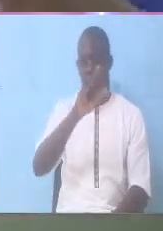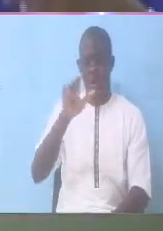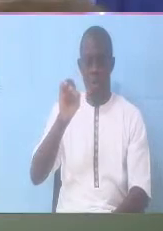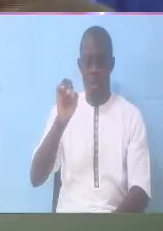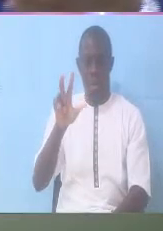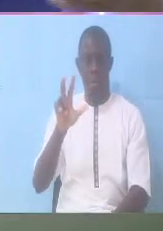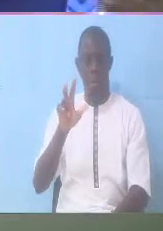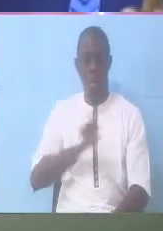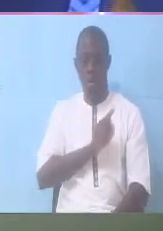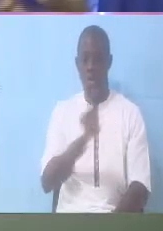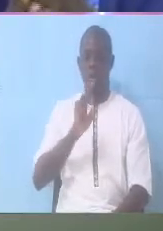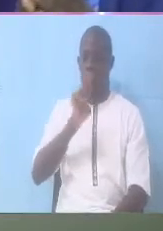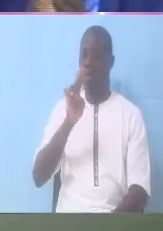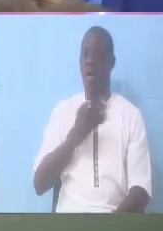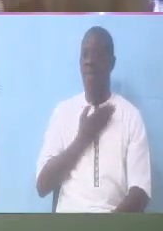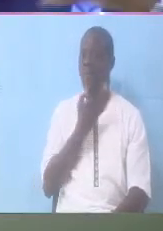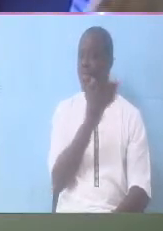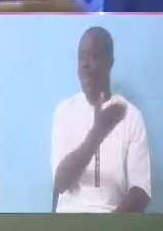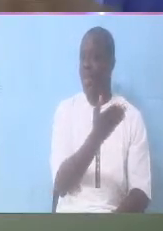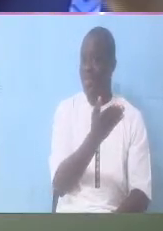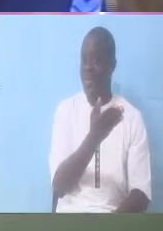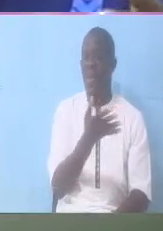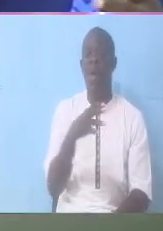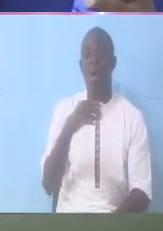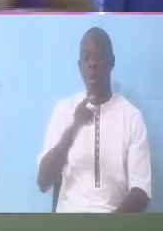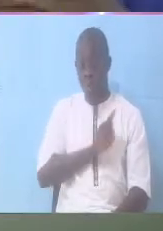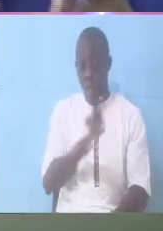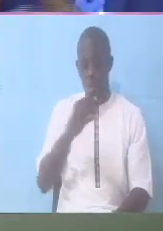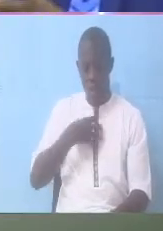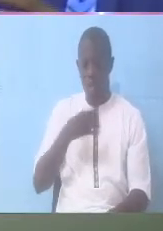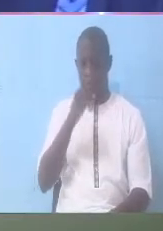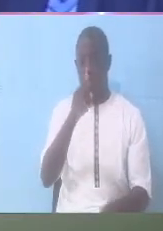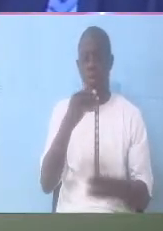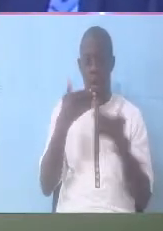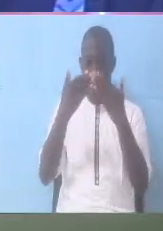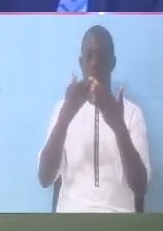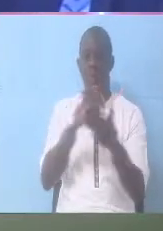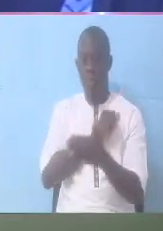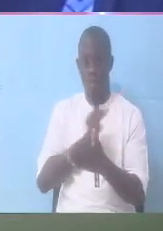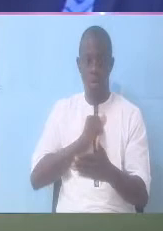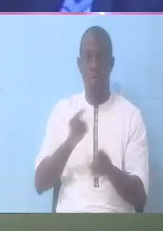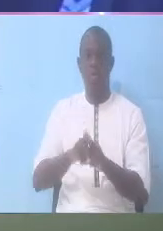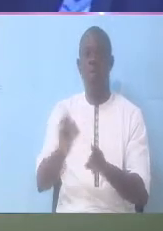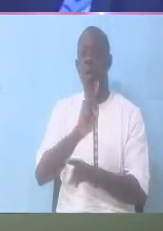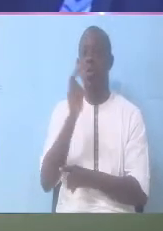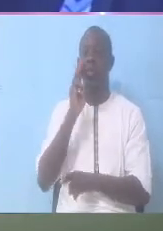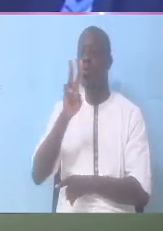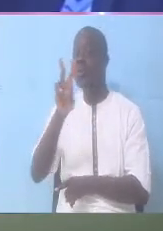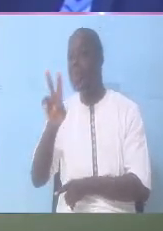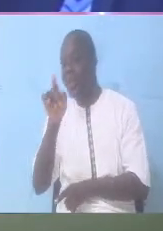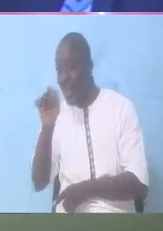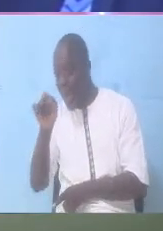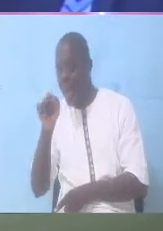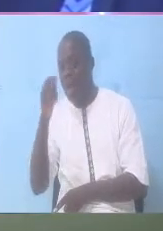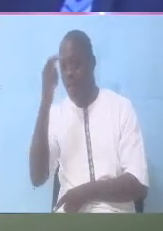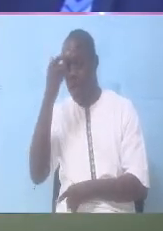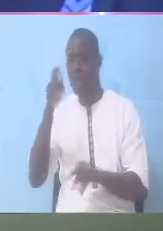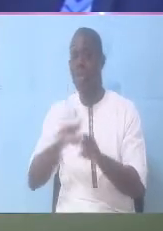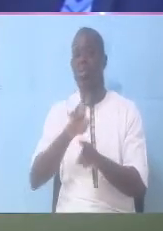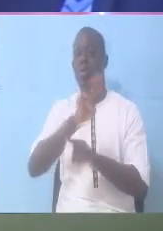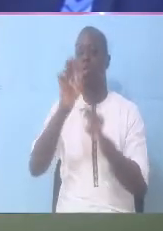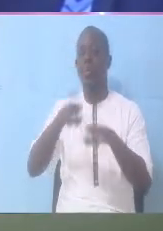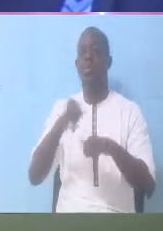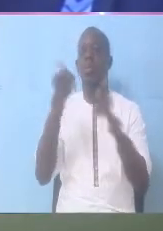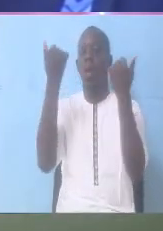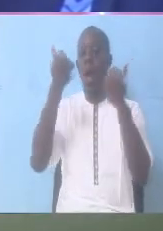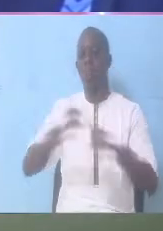us exactly what happened there. What was it you saw that you found repulsive? People were lying down in old